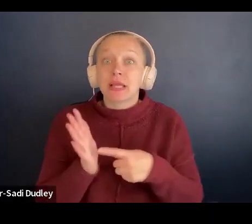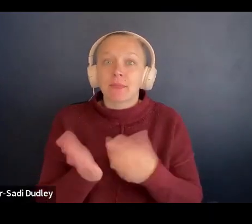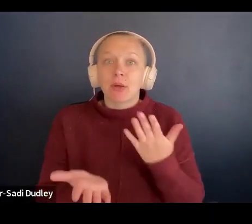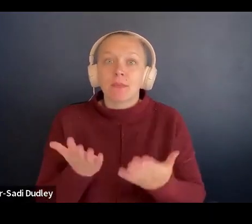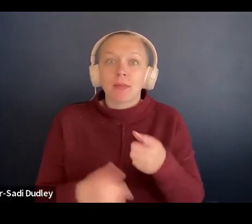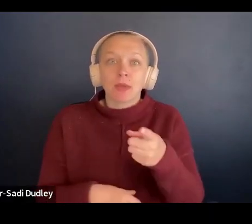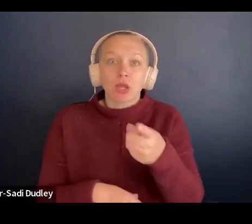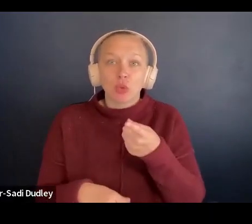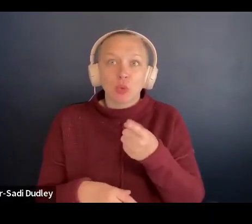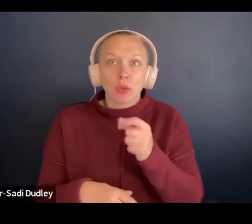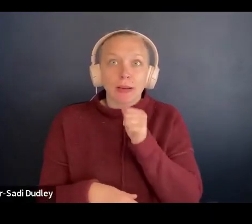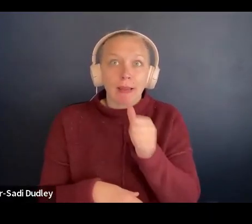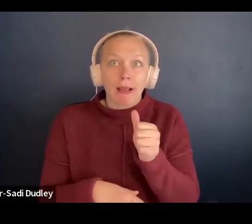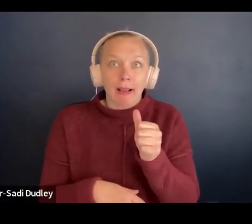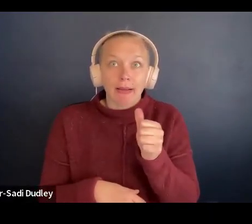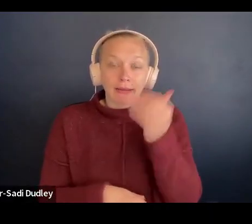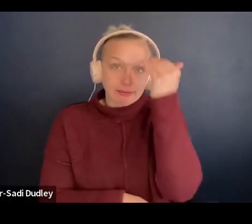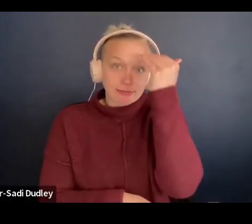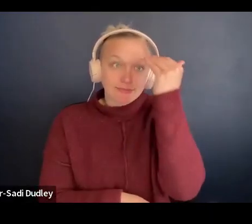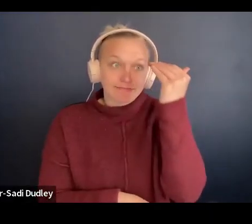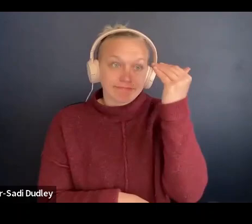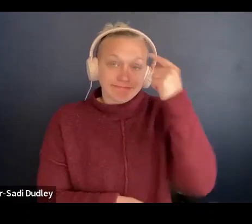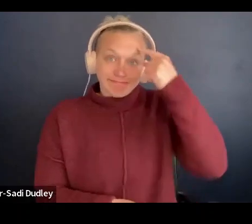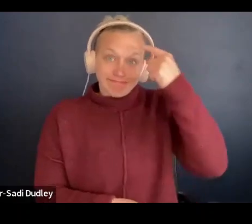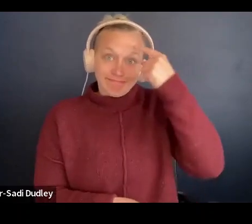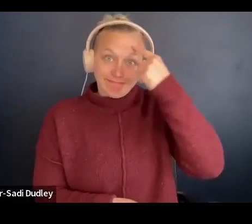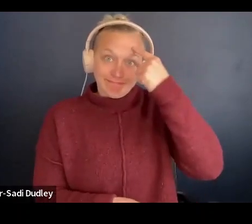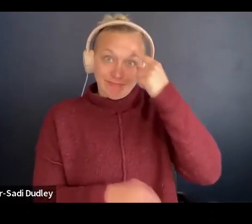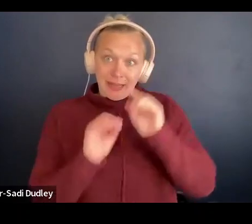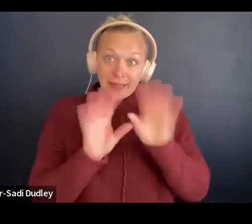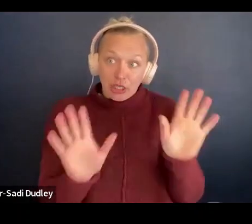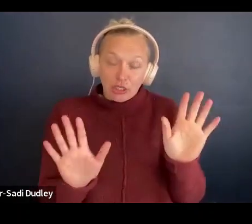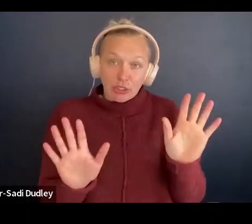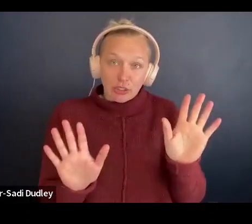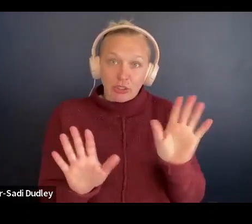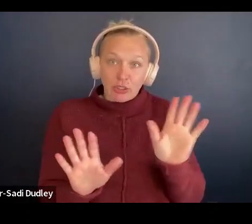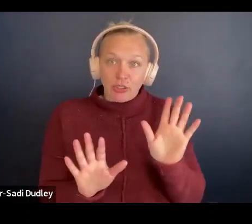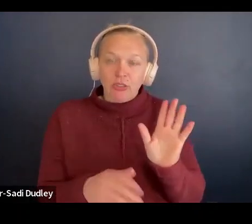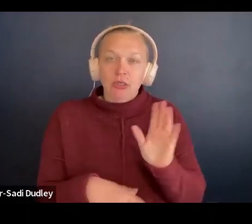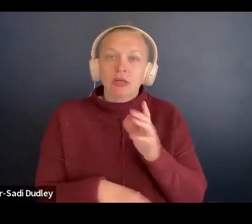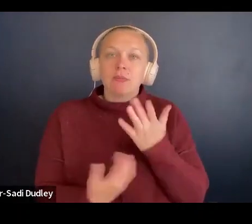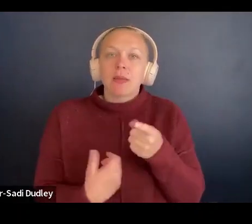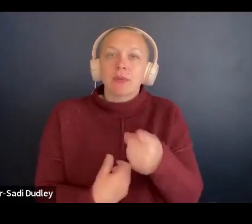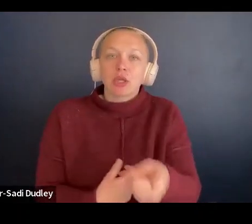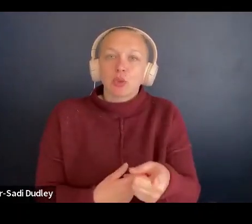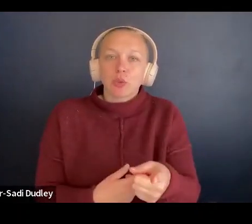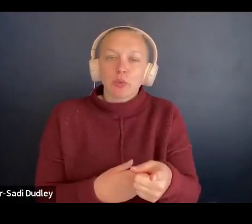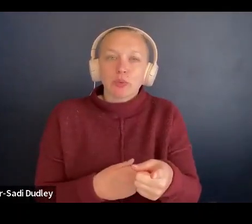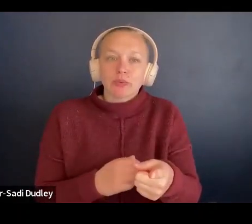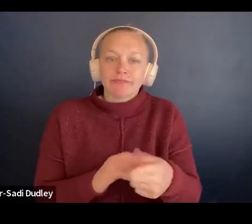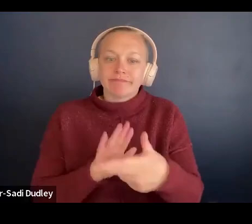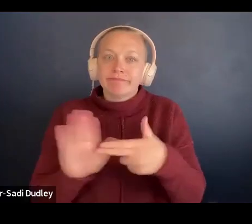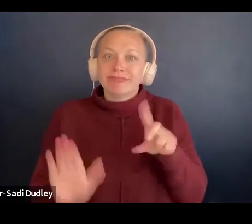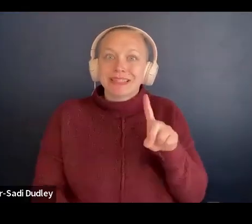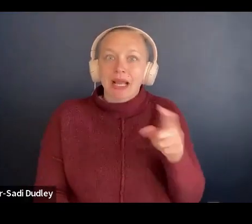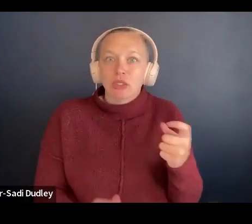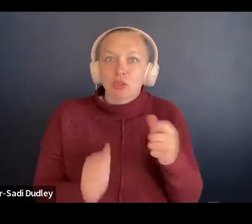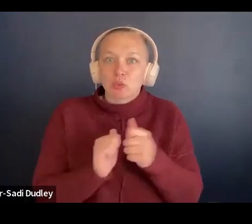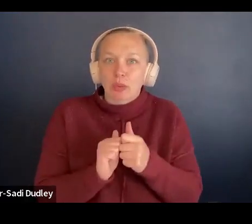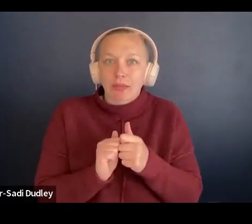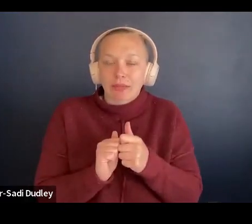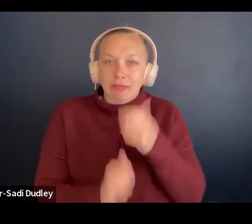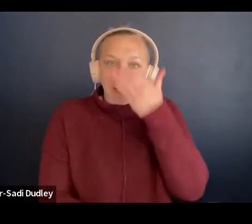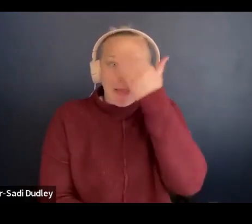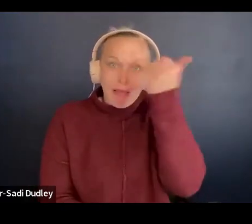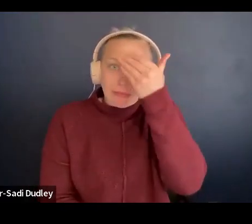not cognitive, if you have been diagnosed, for example, with Alzheimer's and are not able to make decisions on your